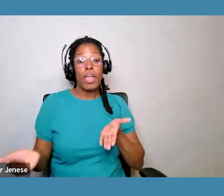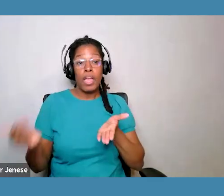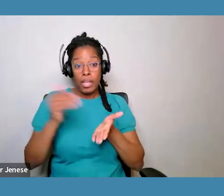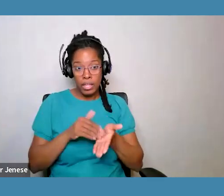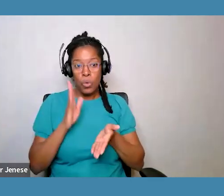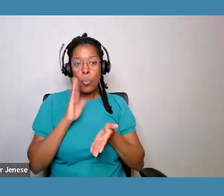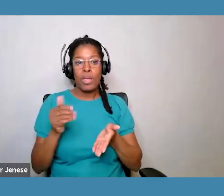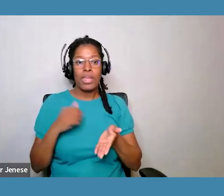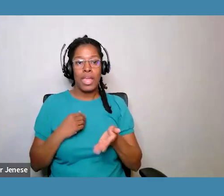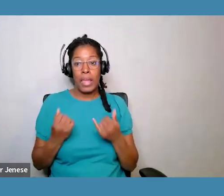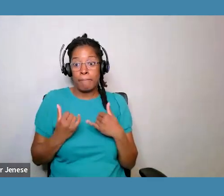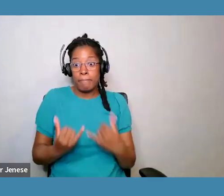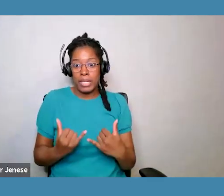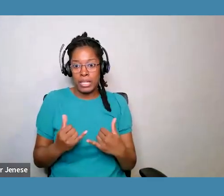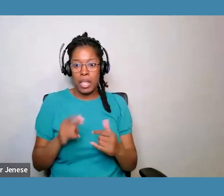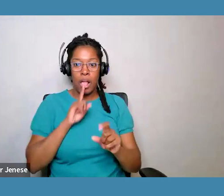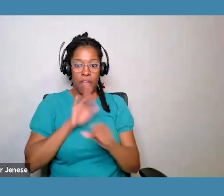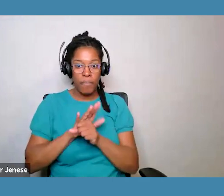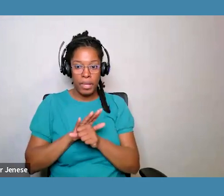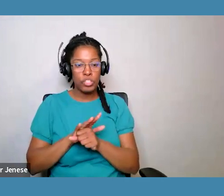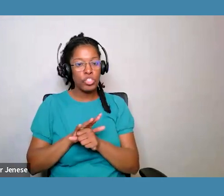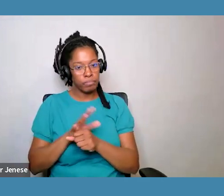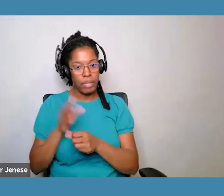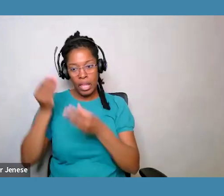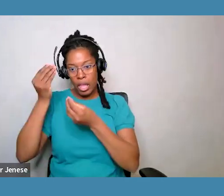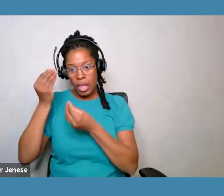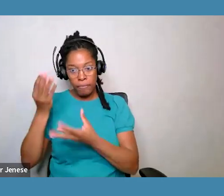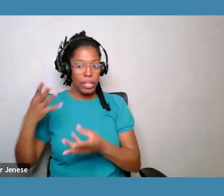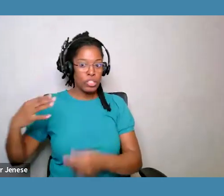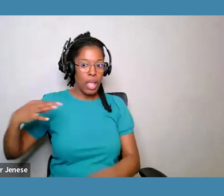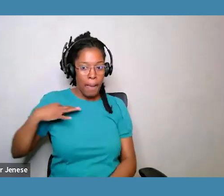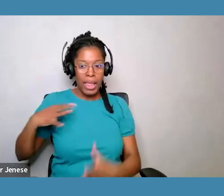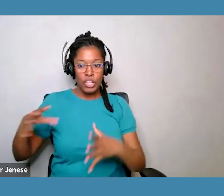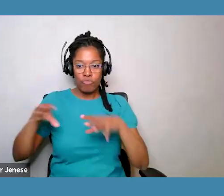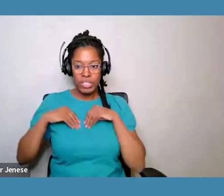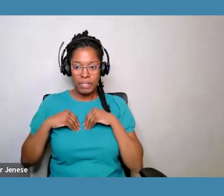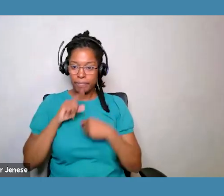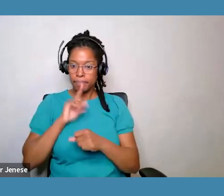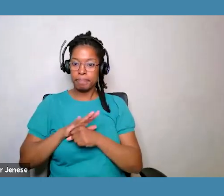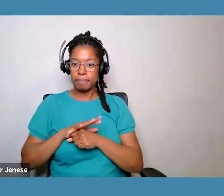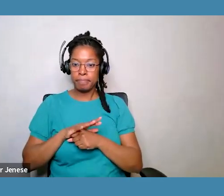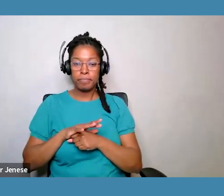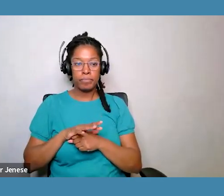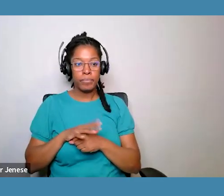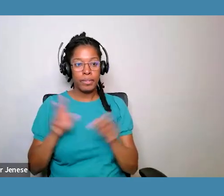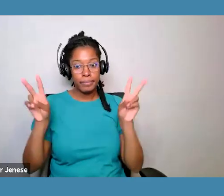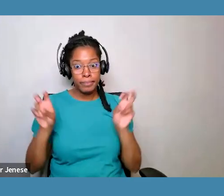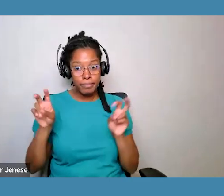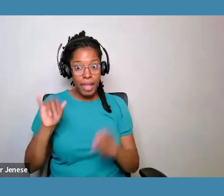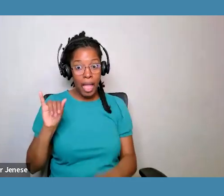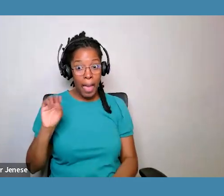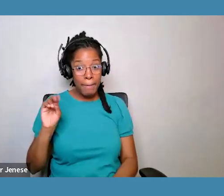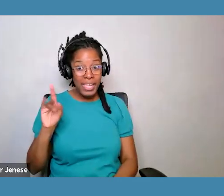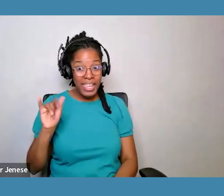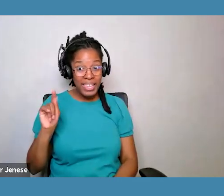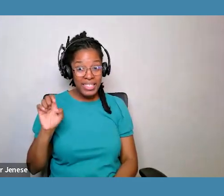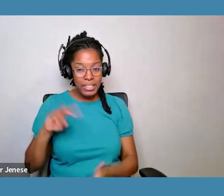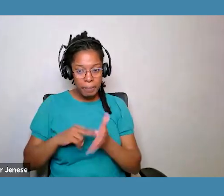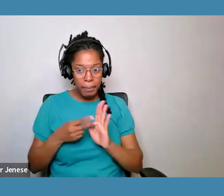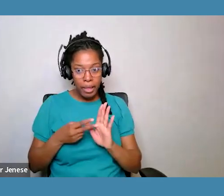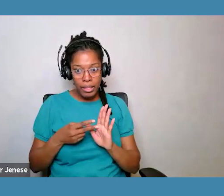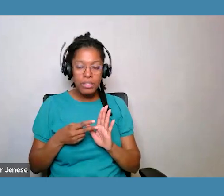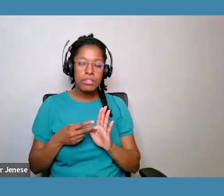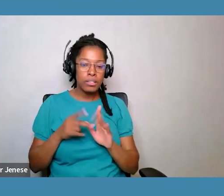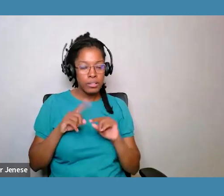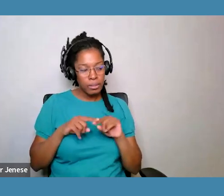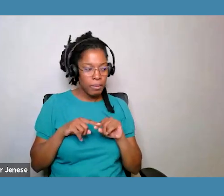an immediate confirmation that they've received your crisis application. That immediate, what immediate means is again going to depend on whether